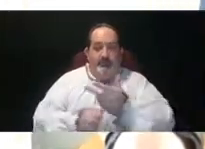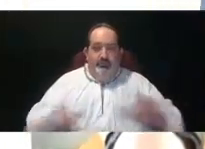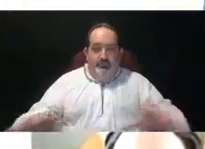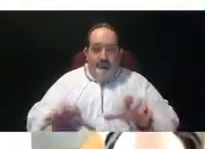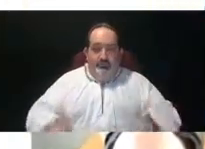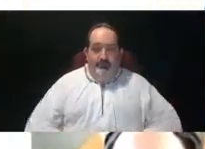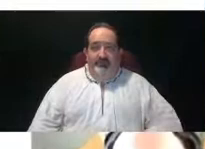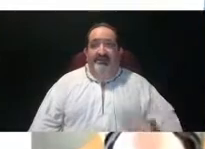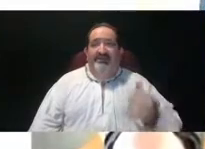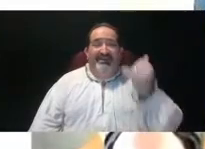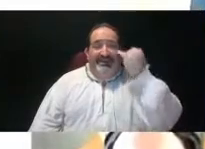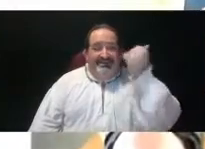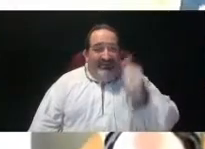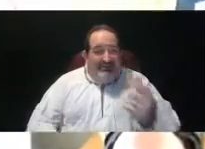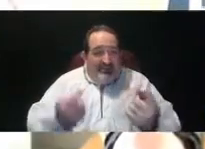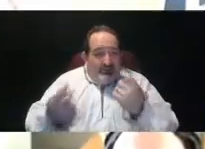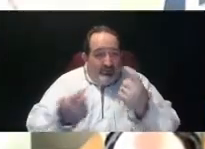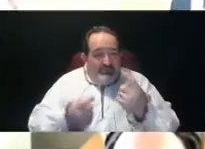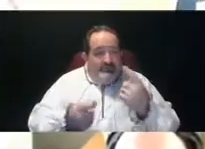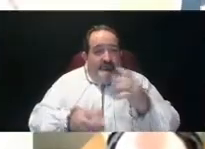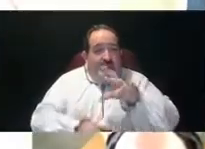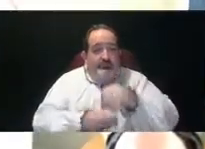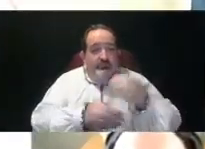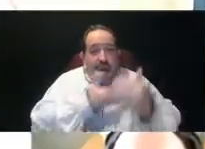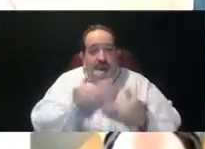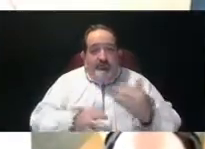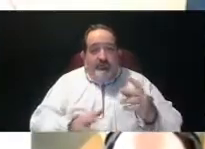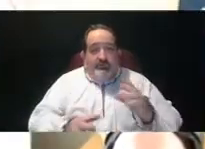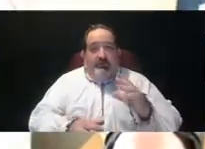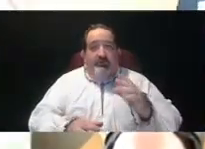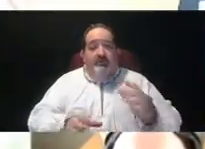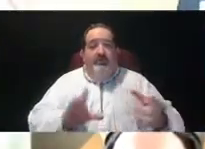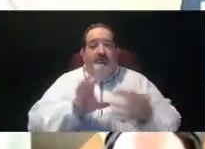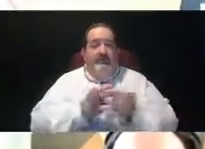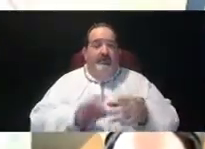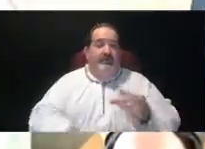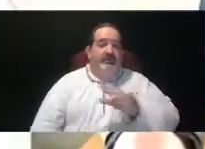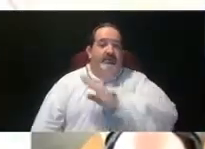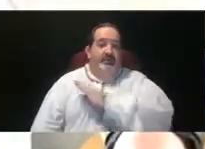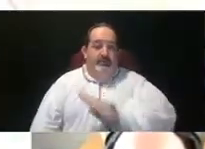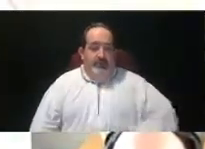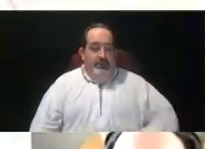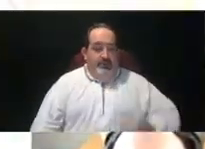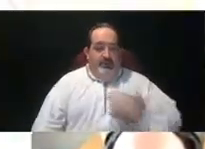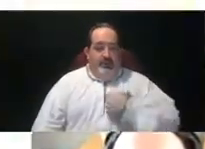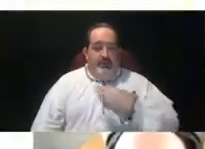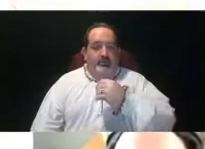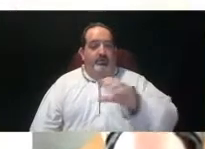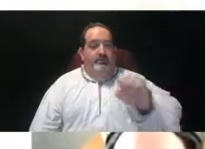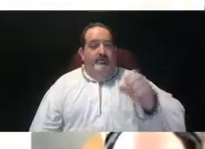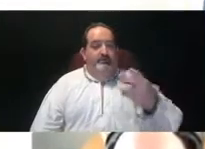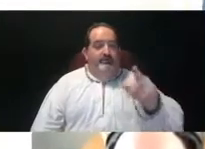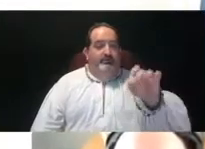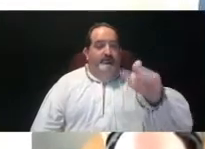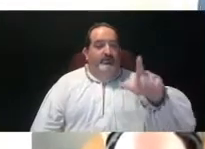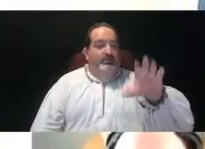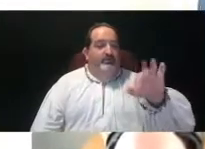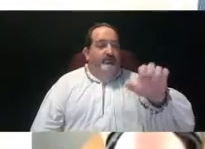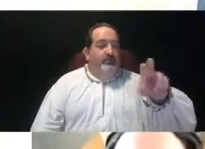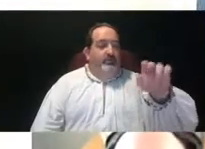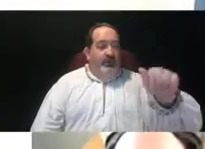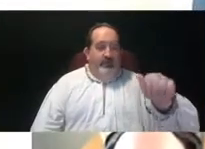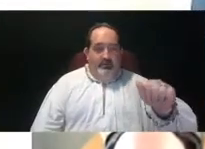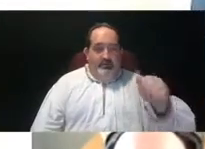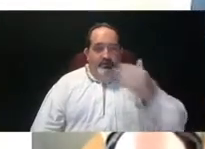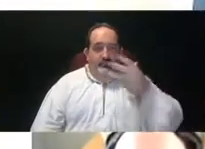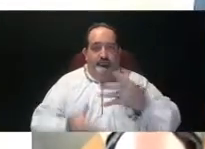If you have any questions regarding this, please contact the Baron or I or our Seneschal Fiona. Thank you very much for letting